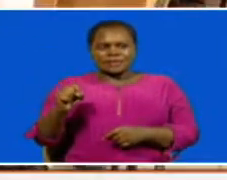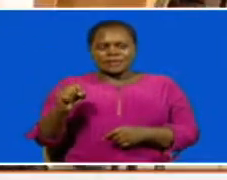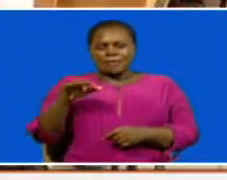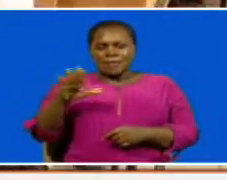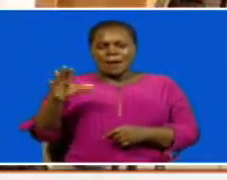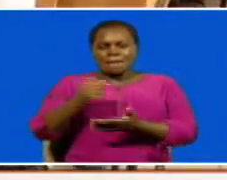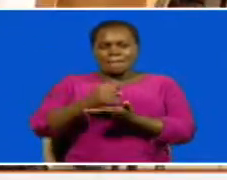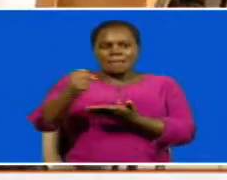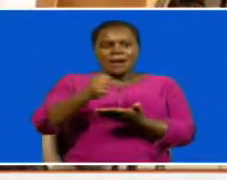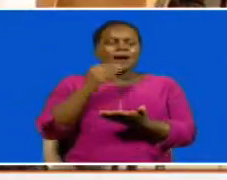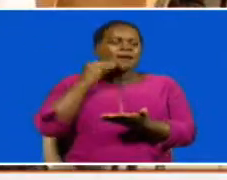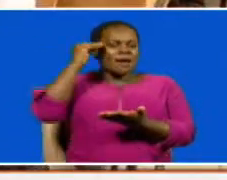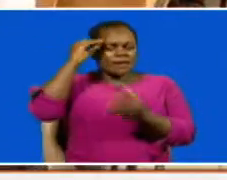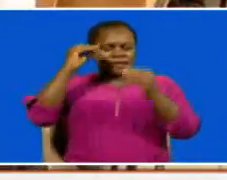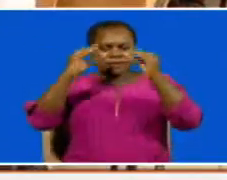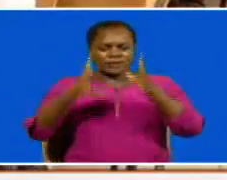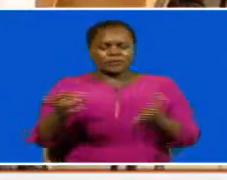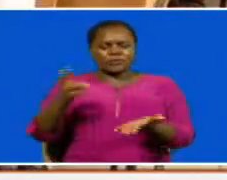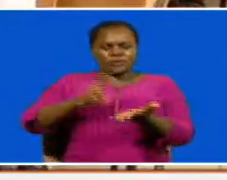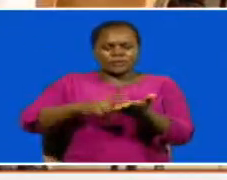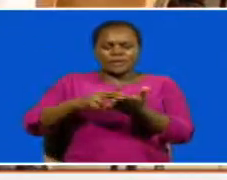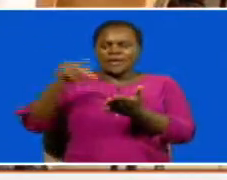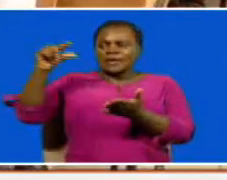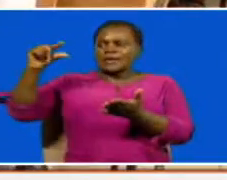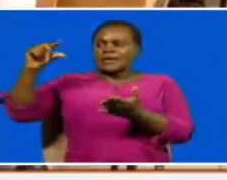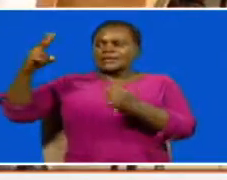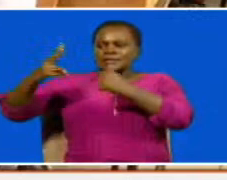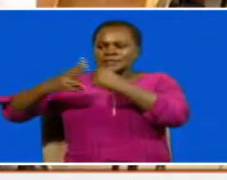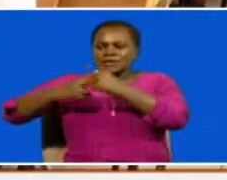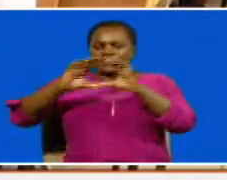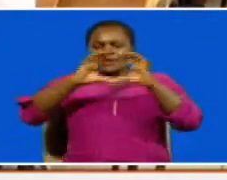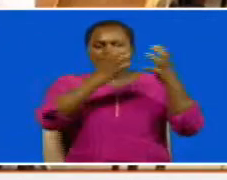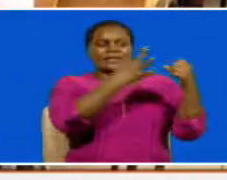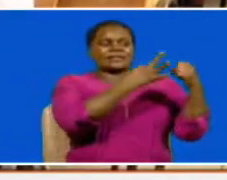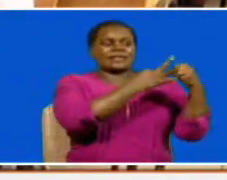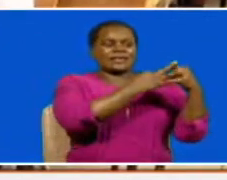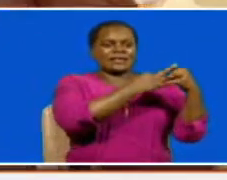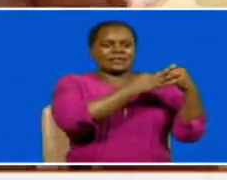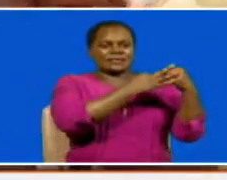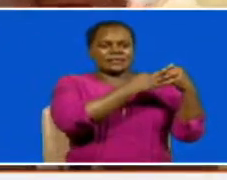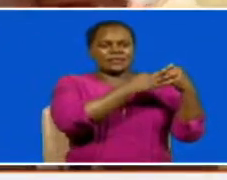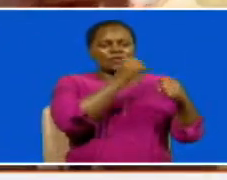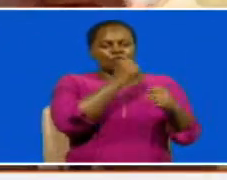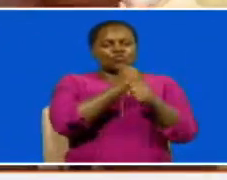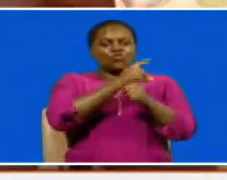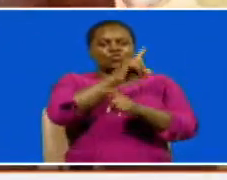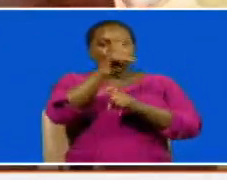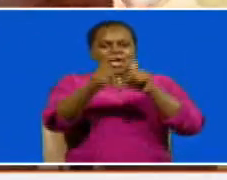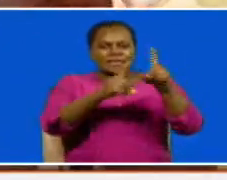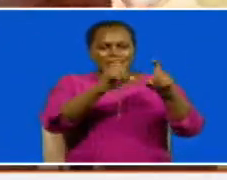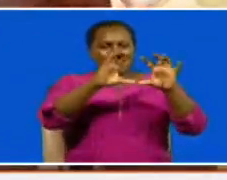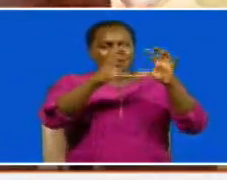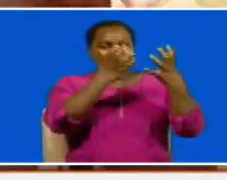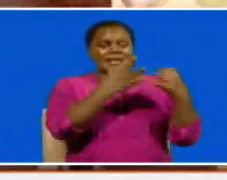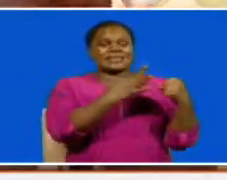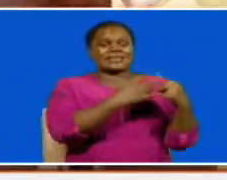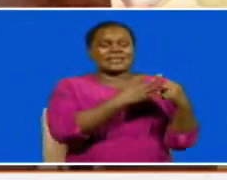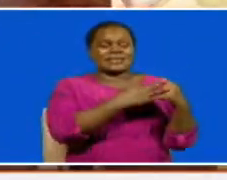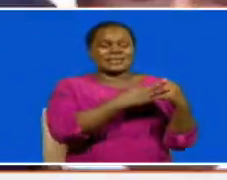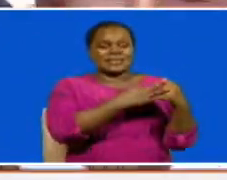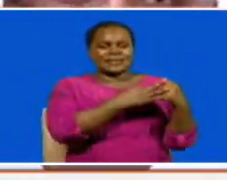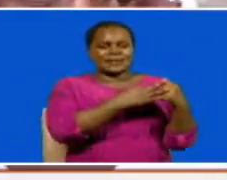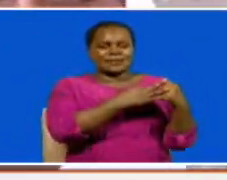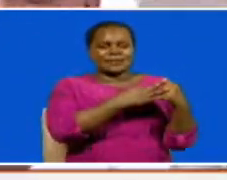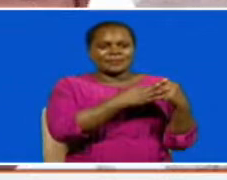being employed by school heads to register grade 7 learners in class 8 as candidates for Kenya Certificate of Primary Education,